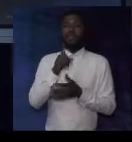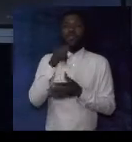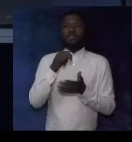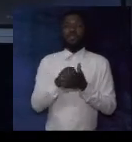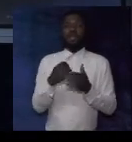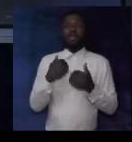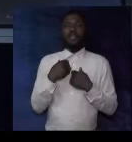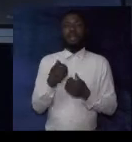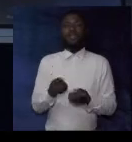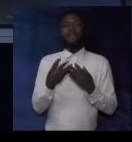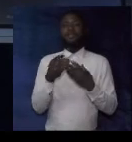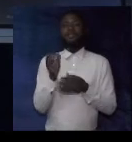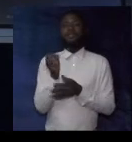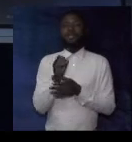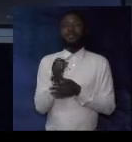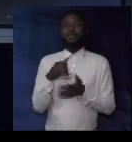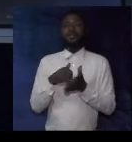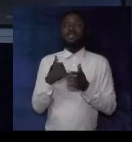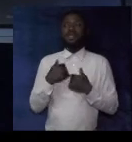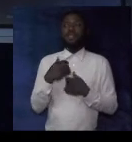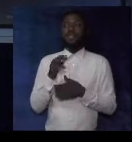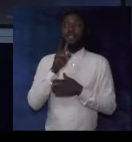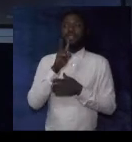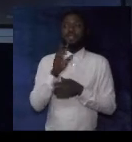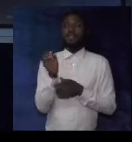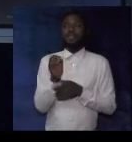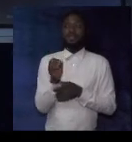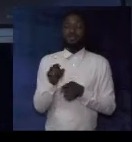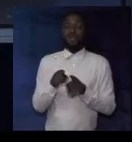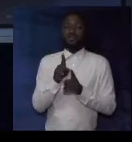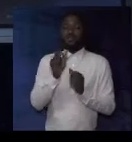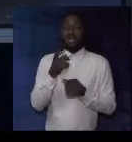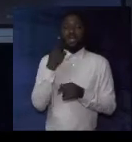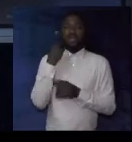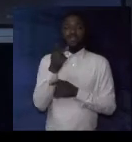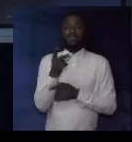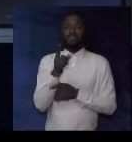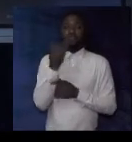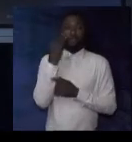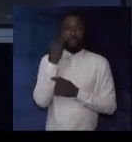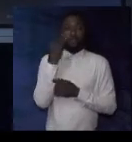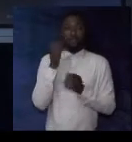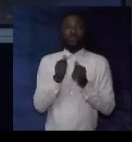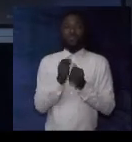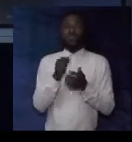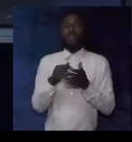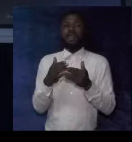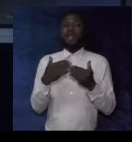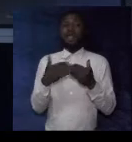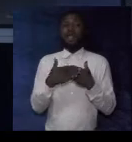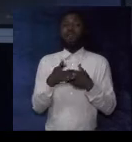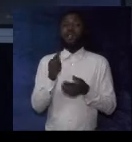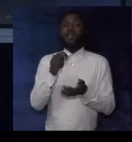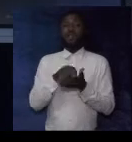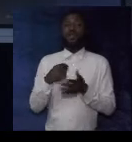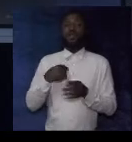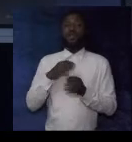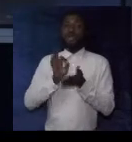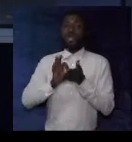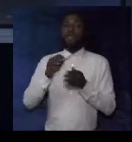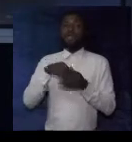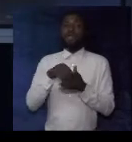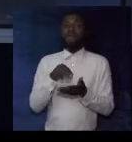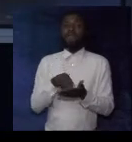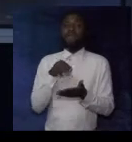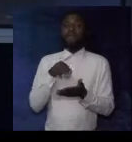thousands. And 1,000 has how many zeros? It has 3 zeros, as you can see. You're familiar with this one. After thousands, we